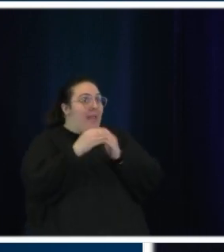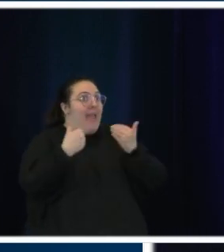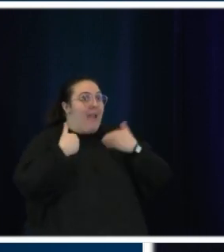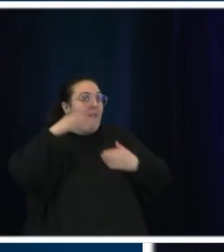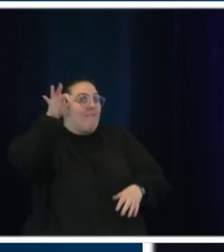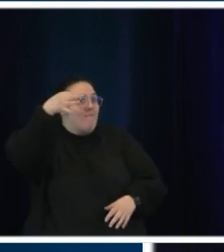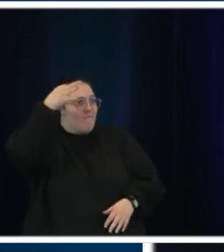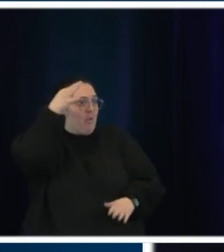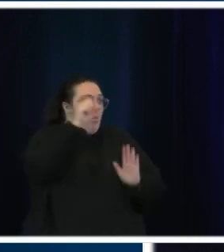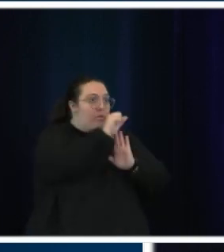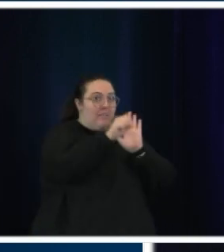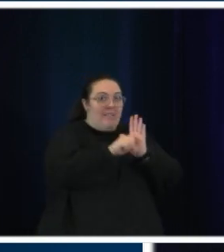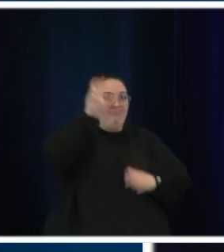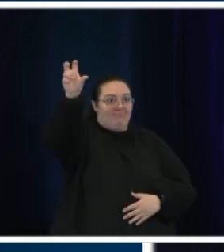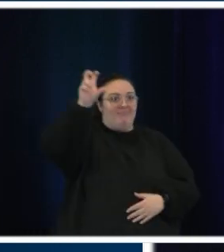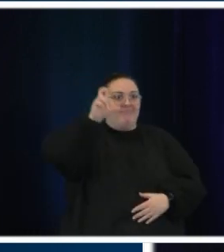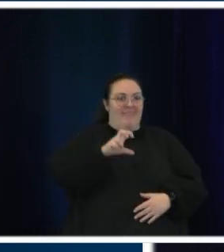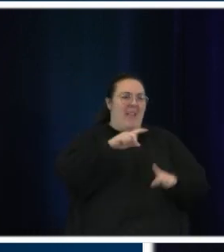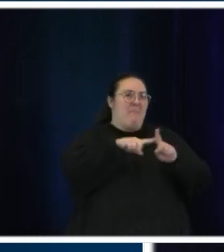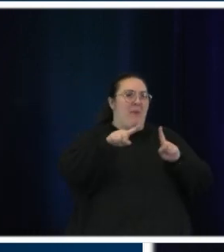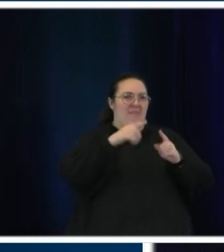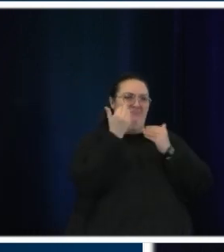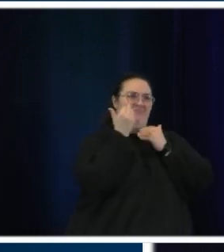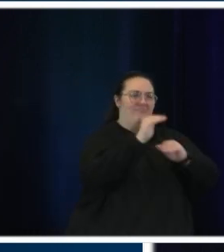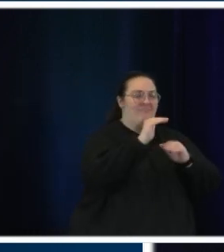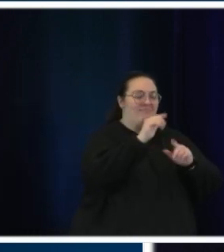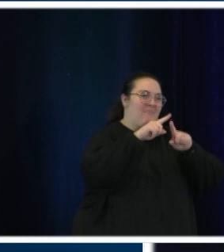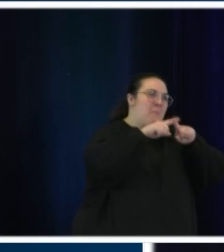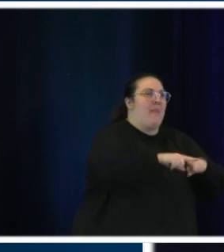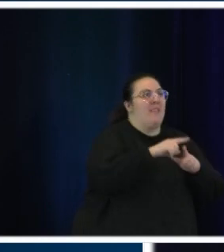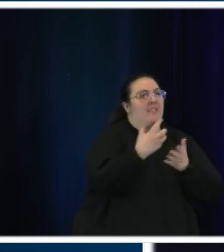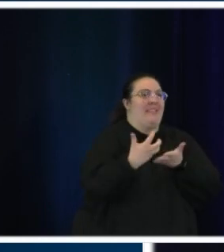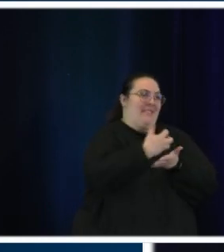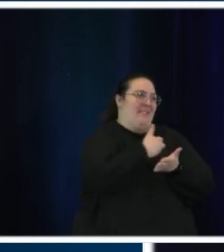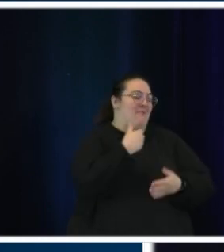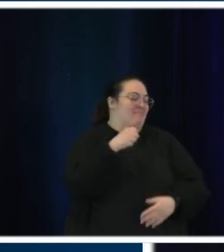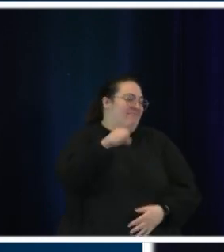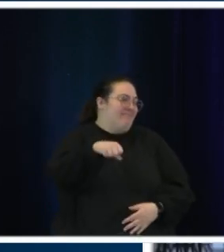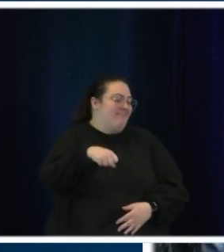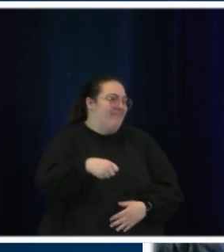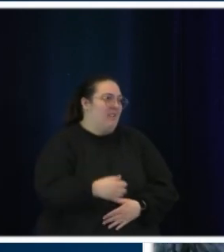state funds that are restricted based on income.